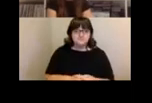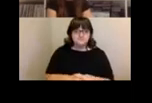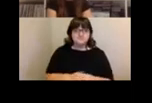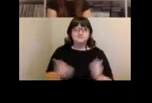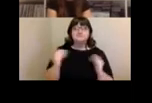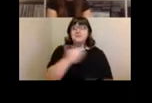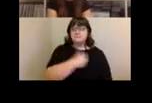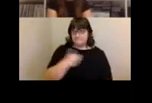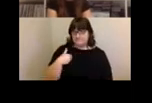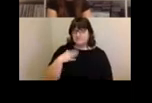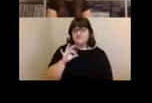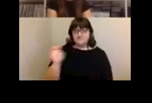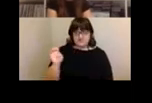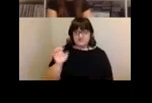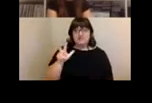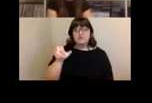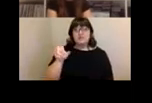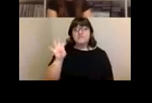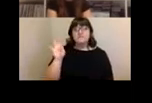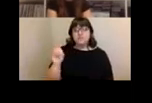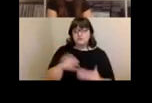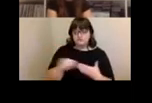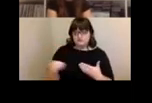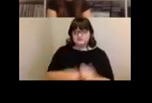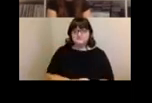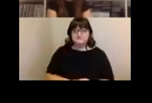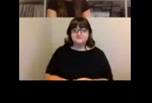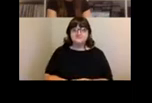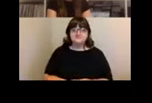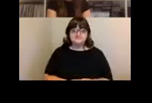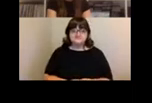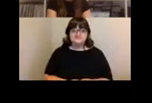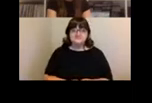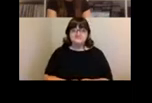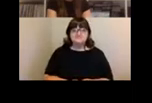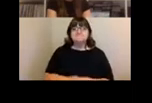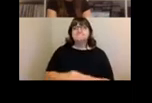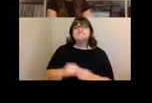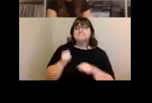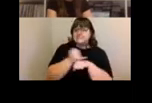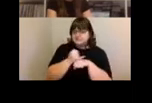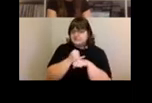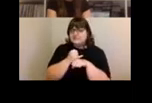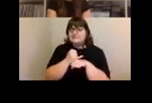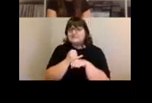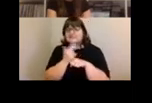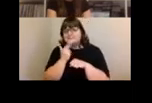membership fees at $340. There's a little bit of interest at $102.